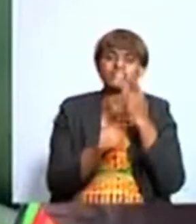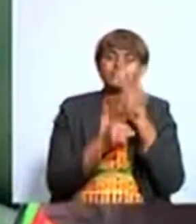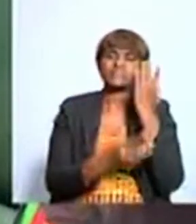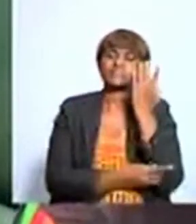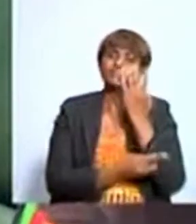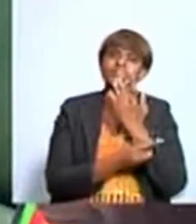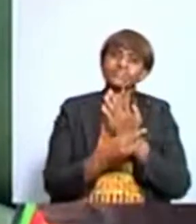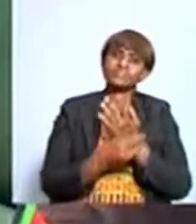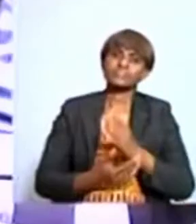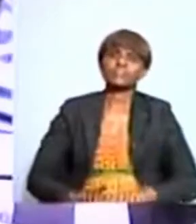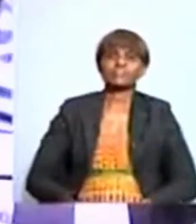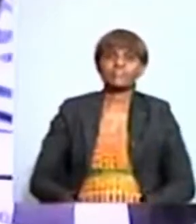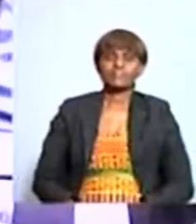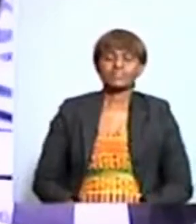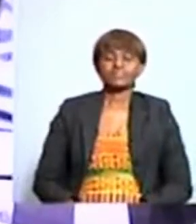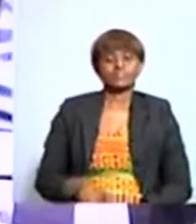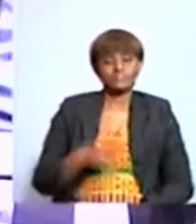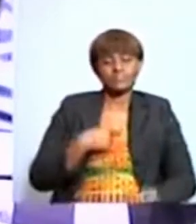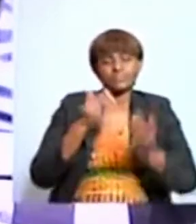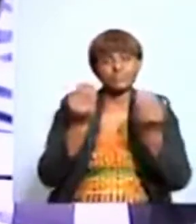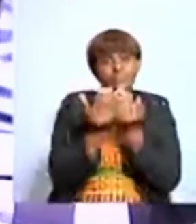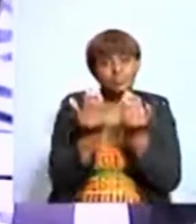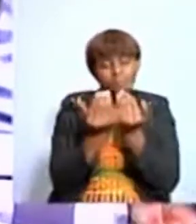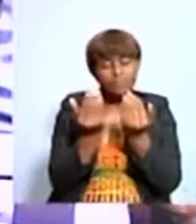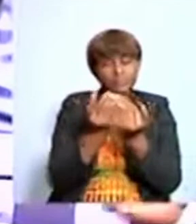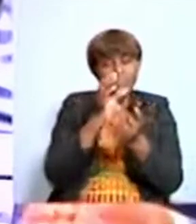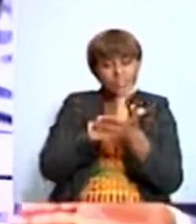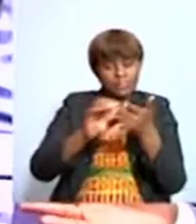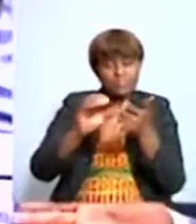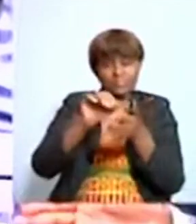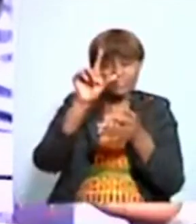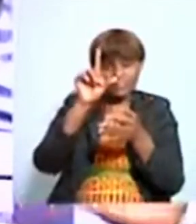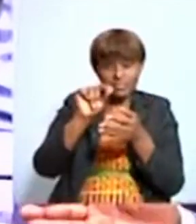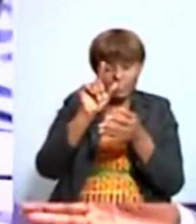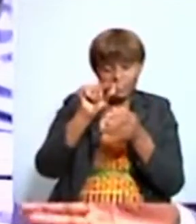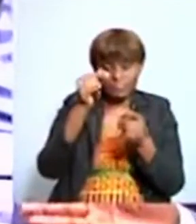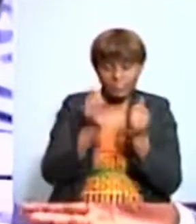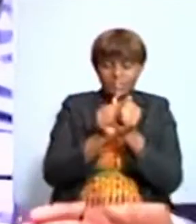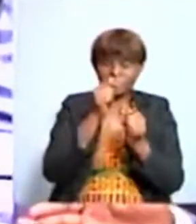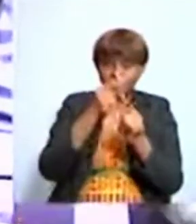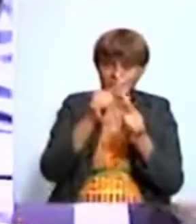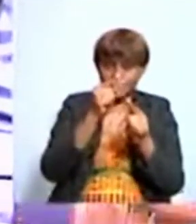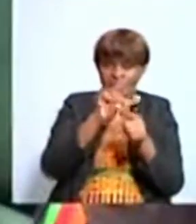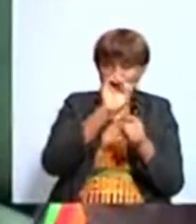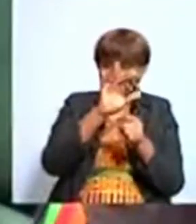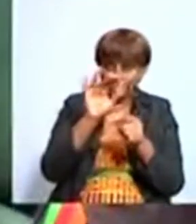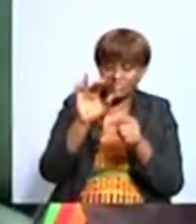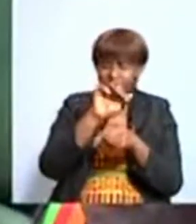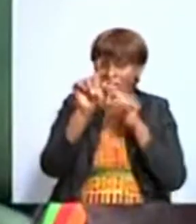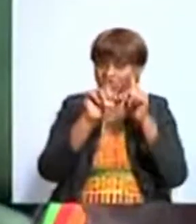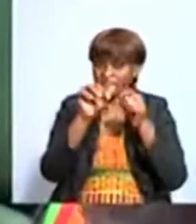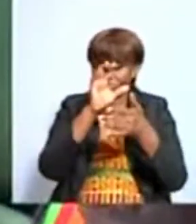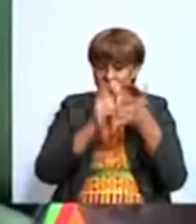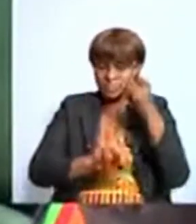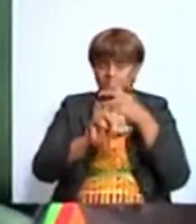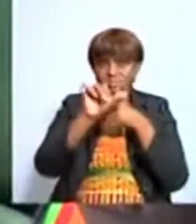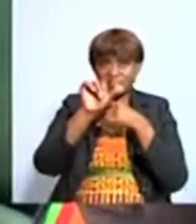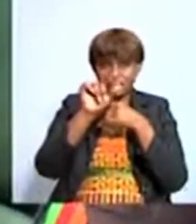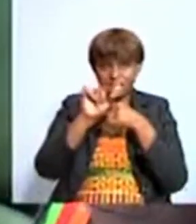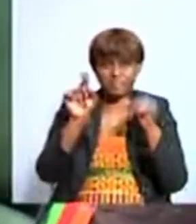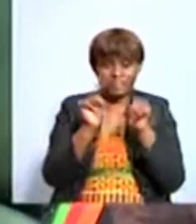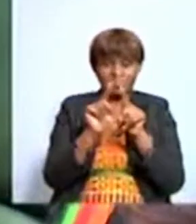Development. I beg to move that Clause 20 be amended with words as circulated. The question is that Clause 20 be